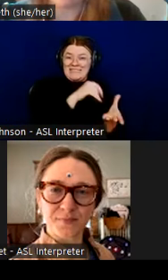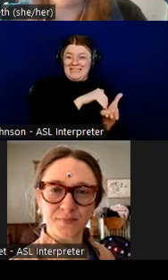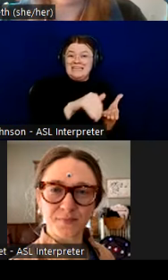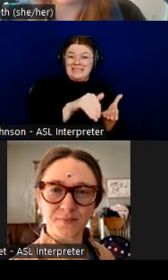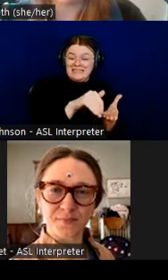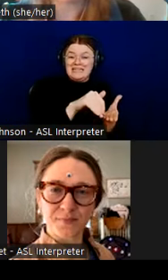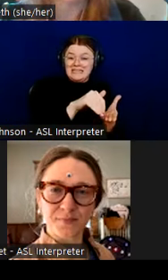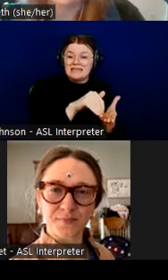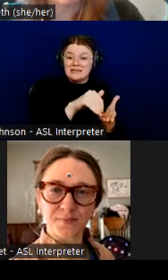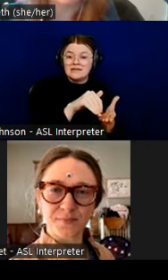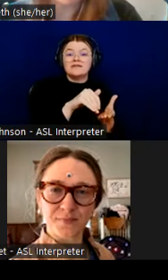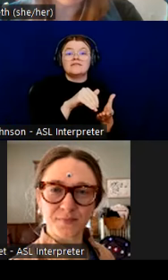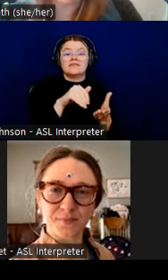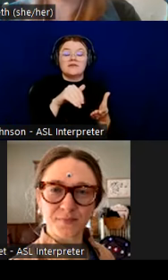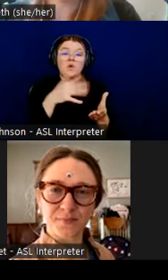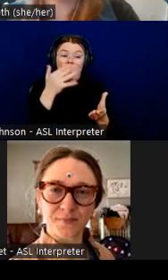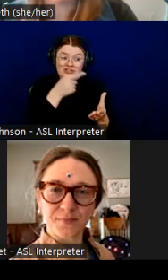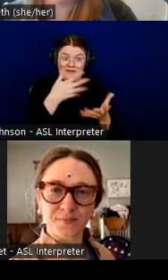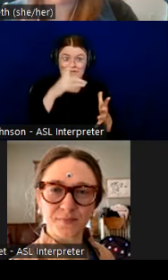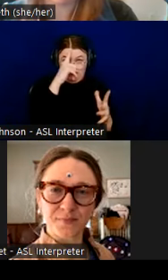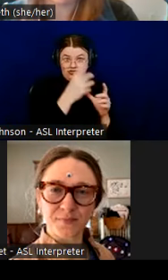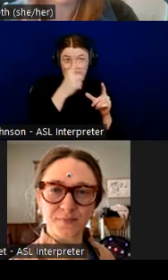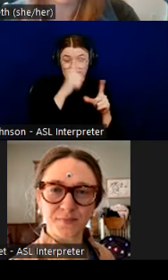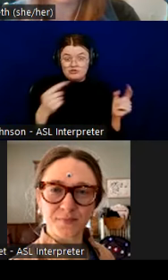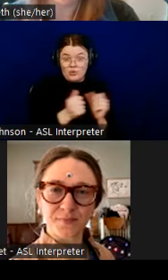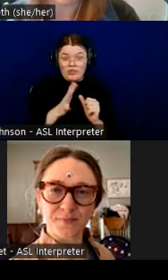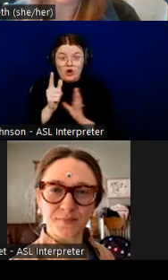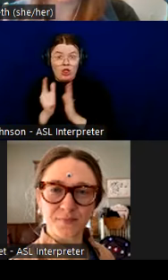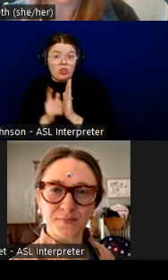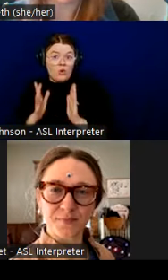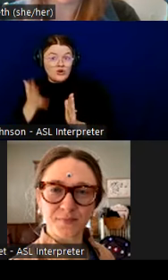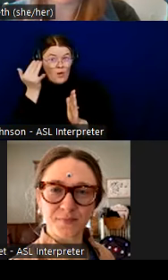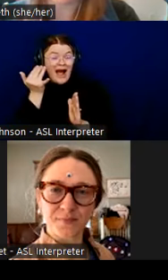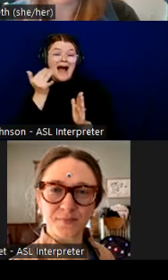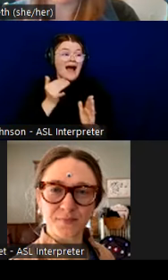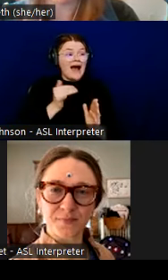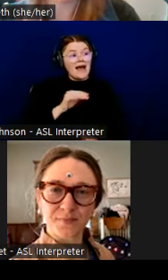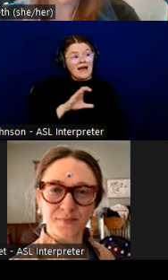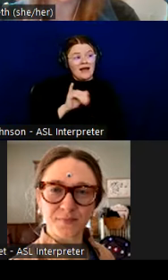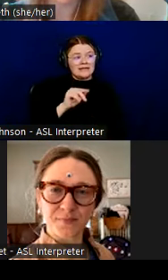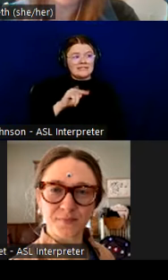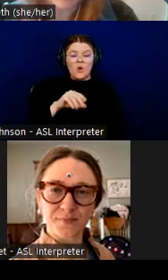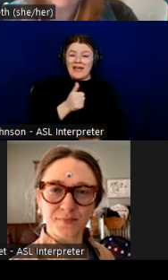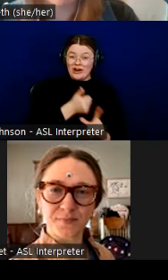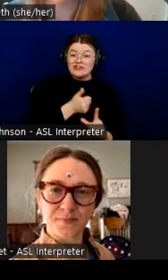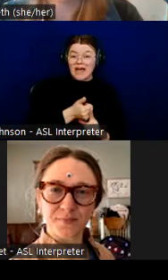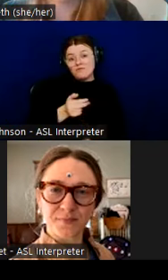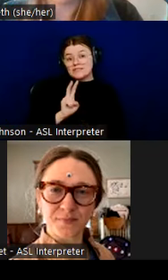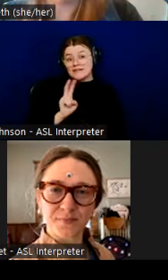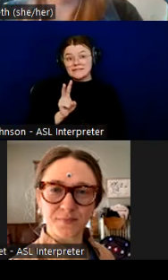sentence with her lawyers and claimed that she was a victim of sex trafficking by the person she killed, and she feared for her